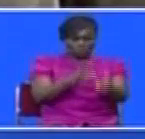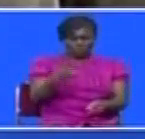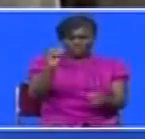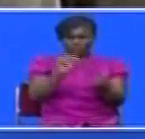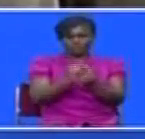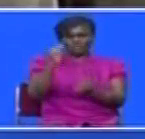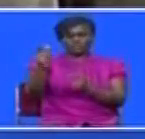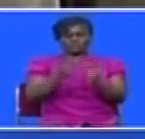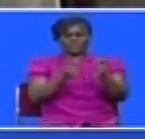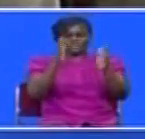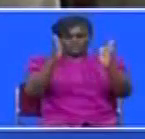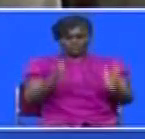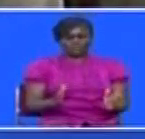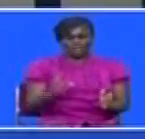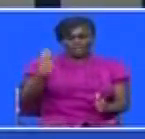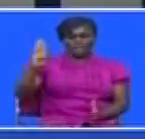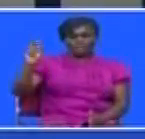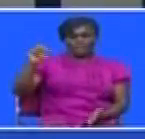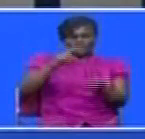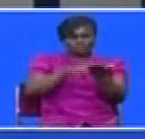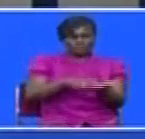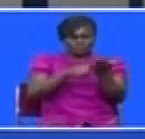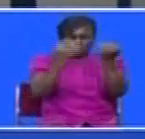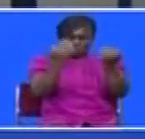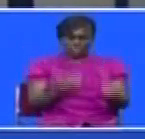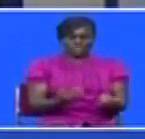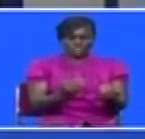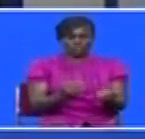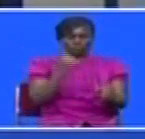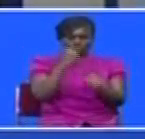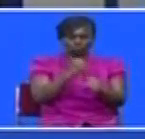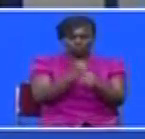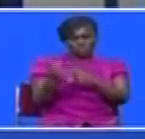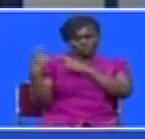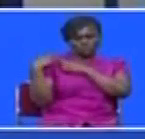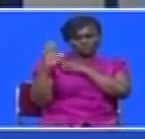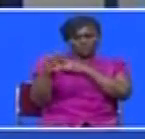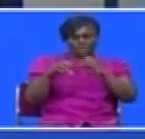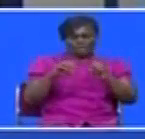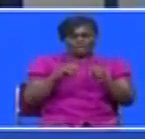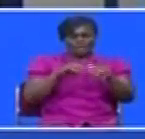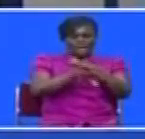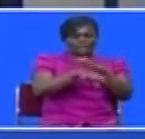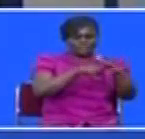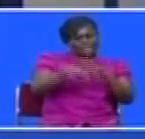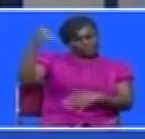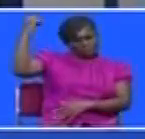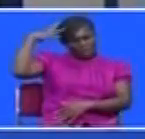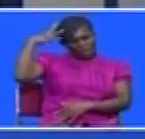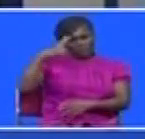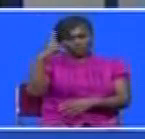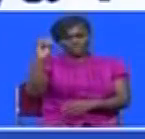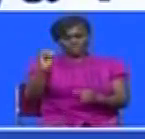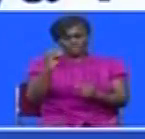June 2015, Managing Director Ben Chumo emphasized the need to fulfill its mandate of universal access to electricity by the